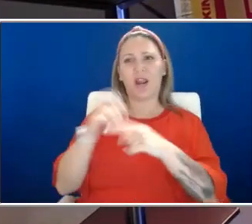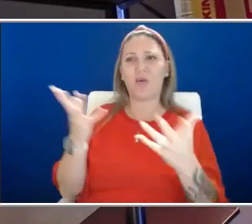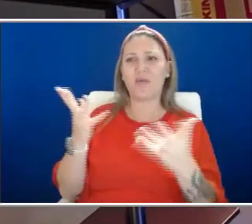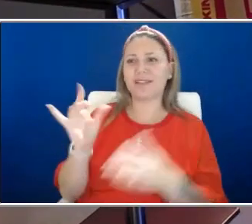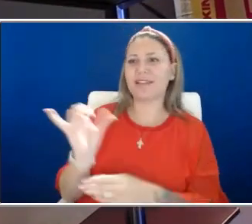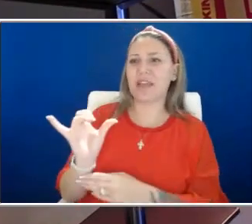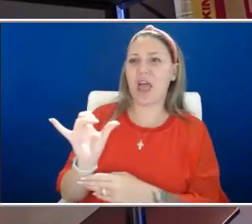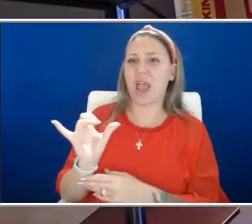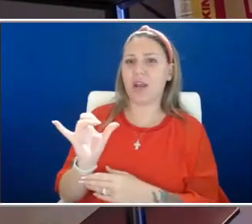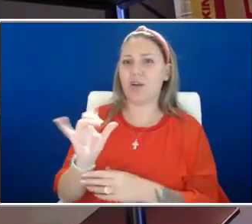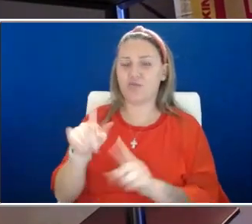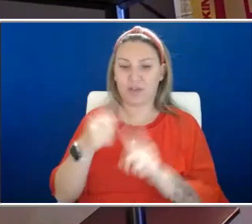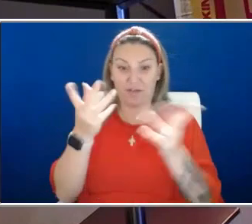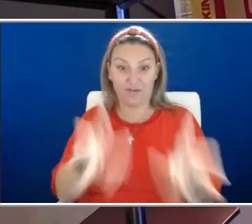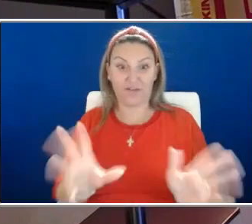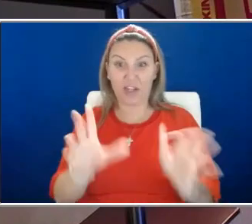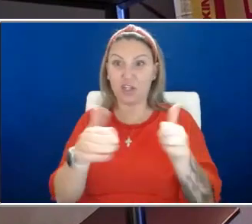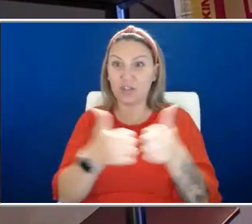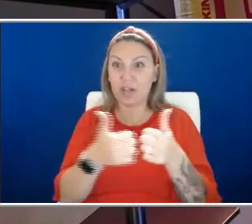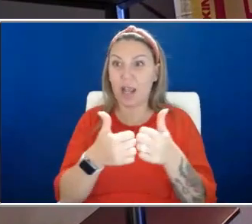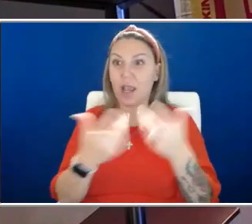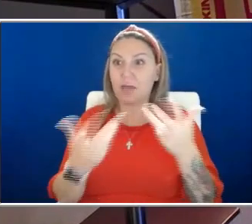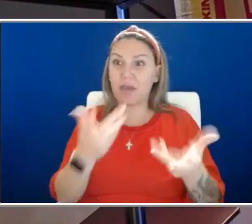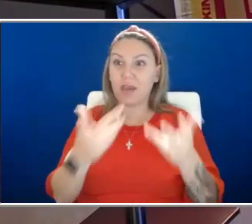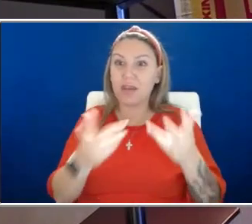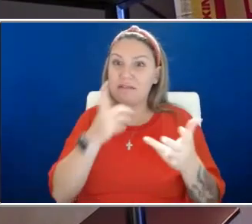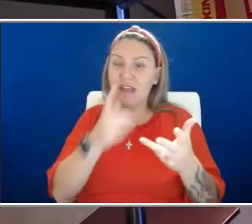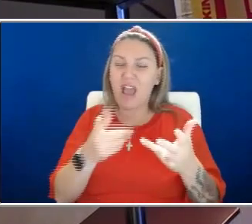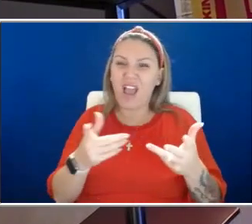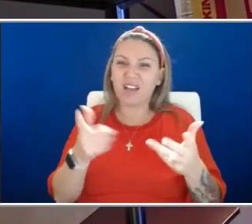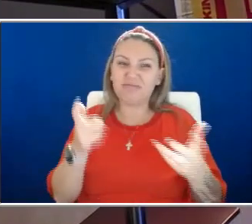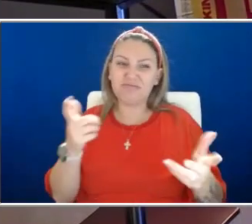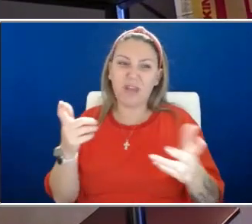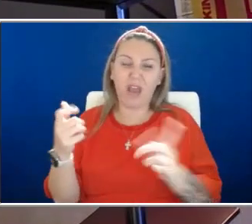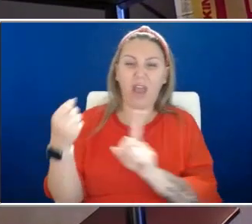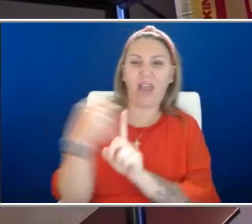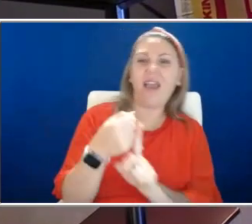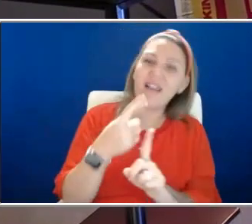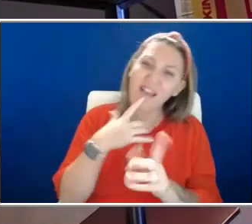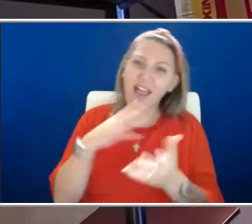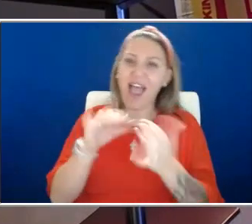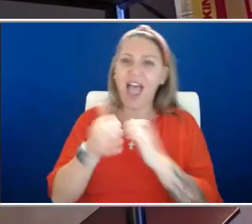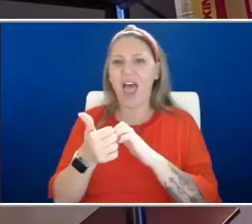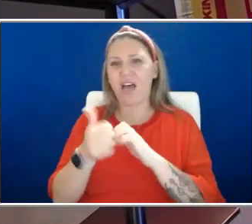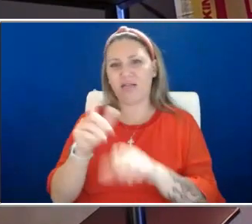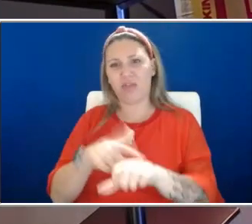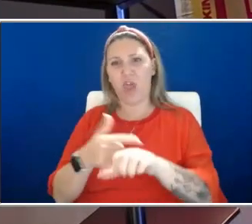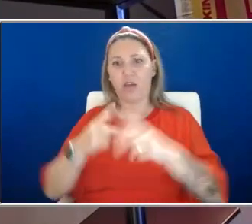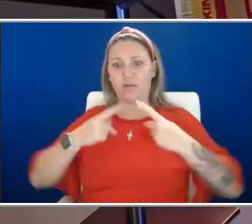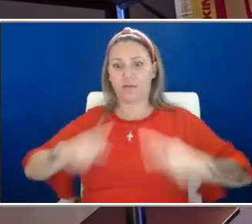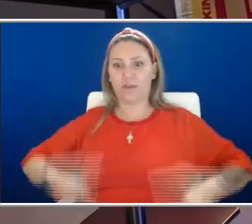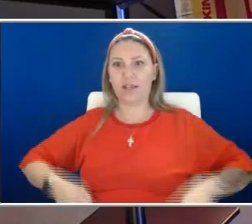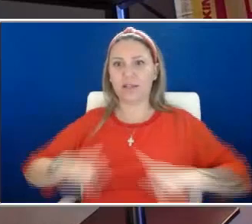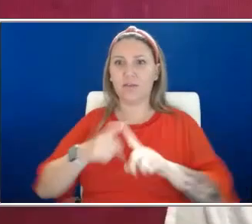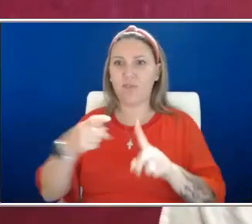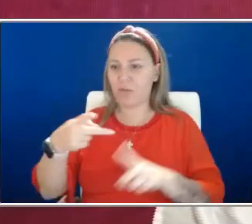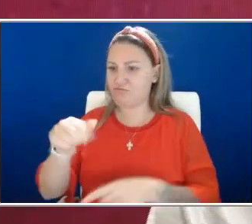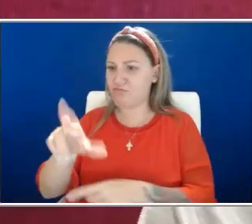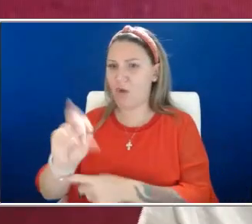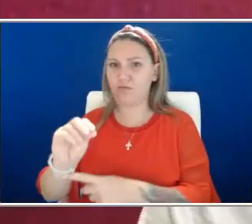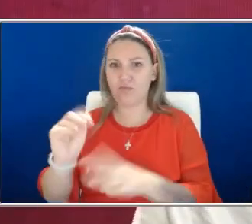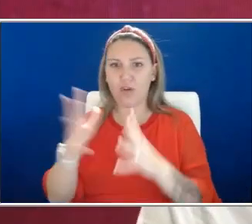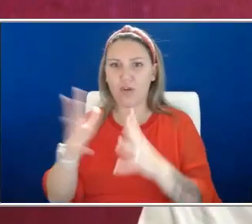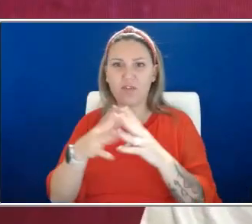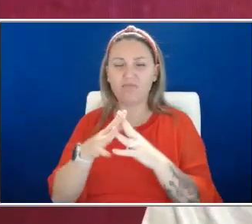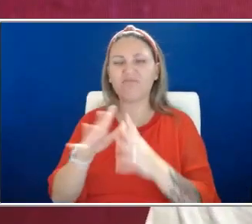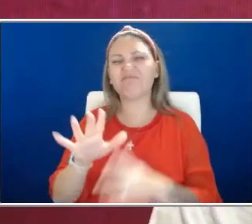through a game, even when you maybe had a game where you didn't take any big hits, like how long does it take you to recover physically from just playing in a pro game? I think about a